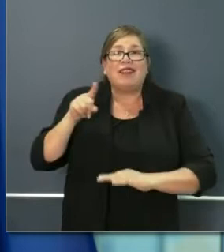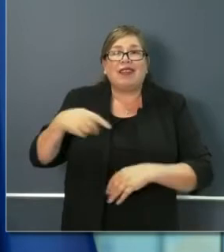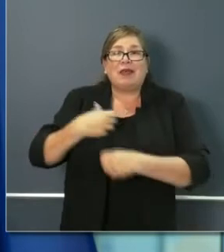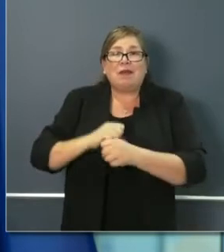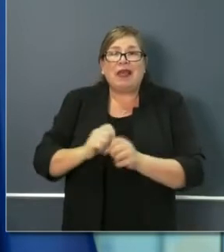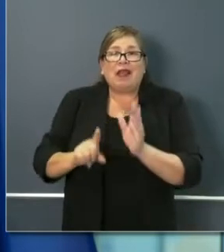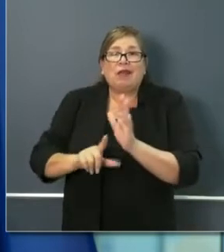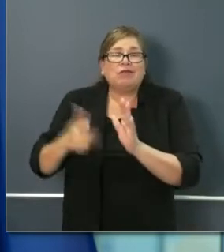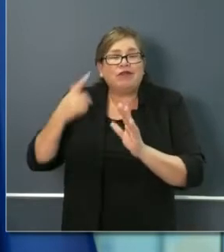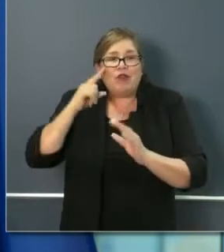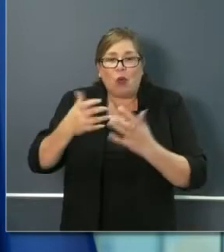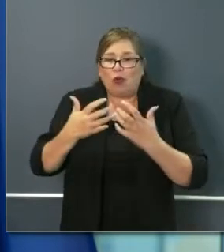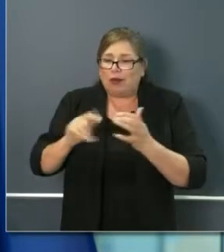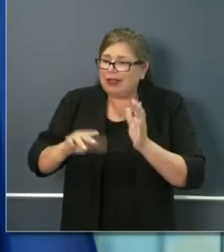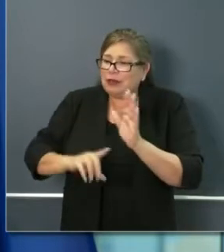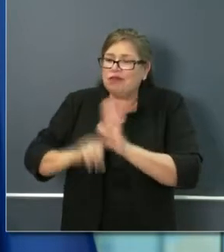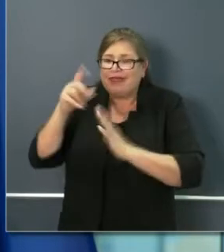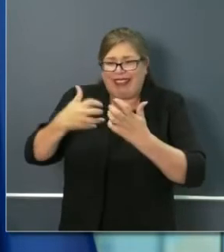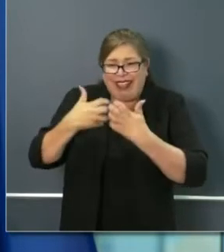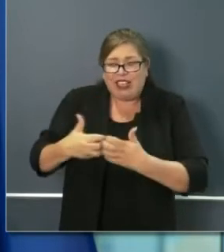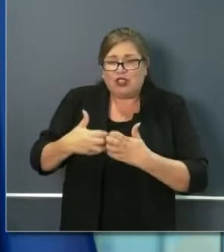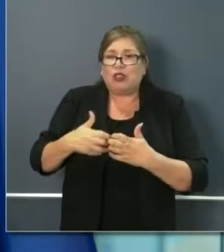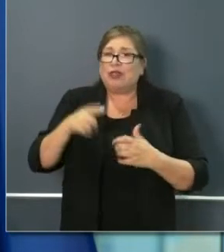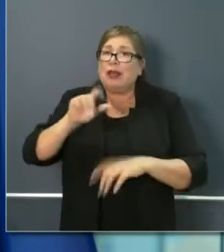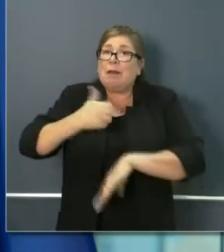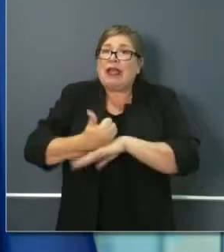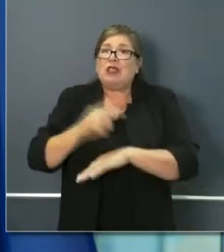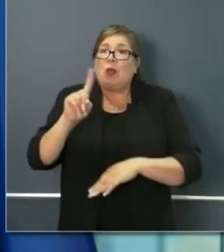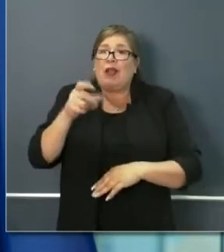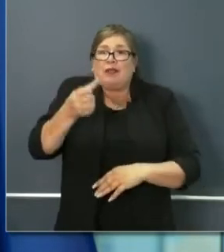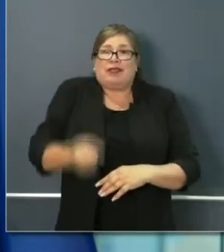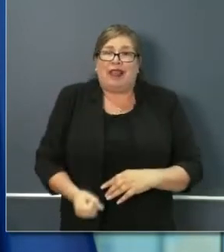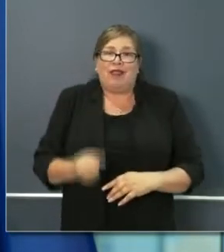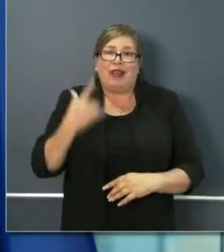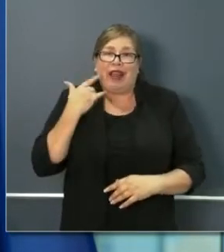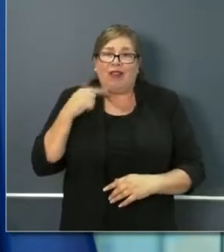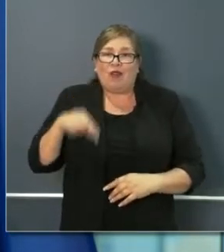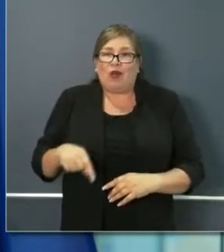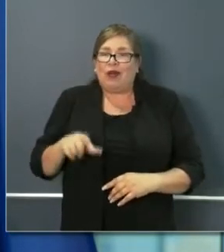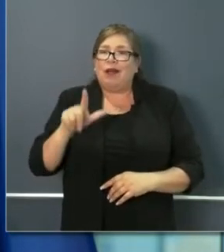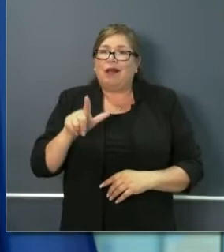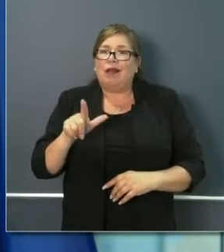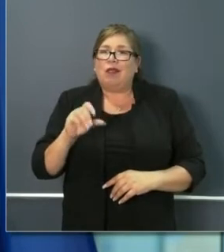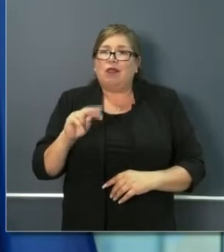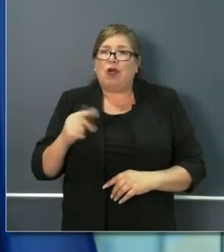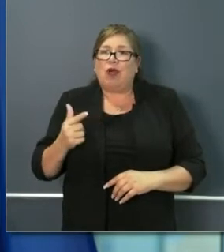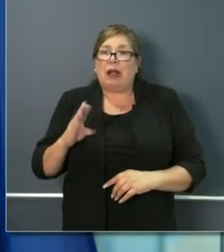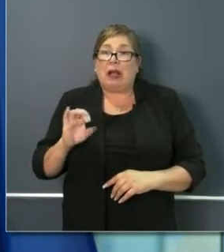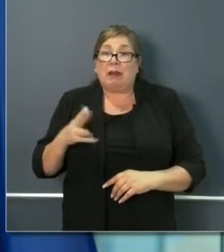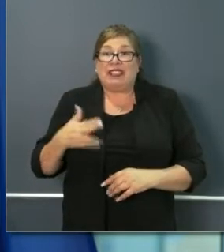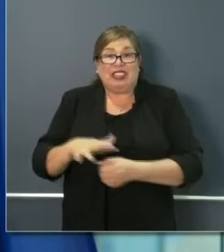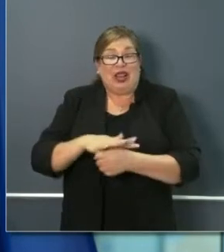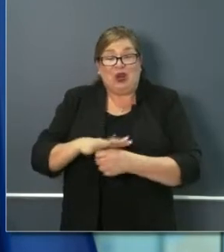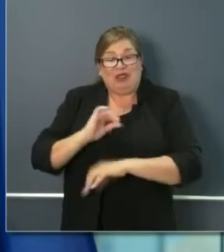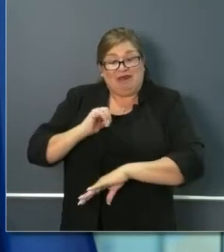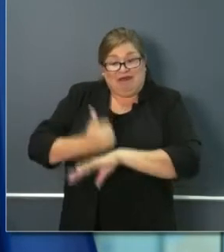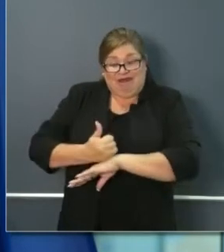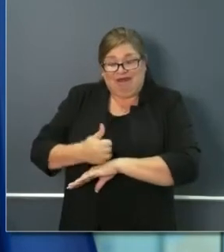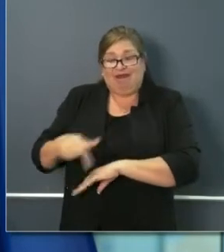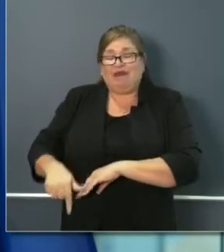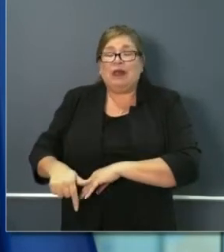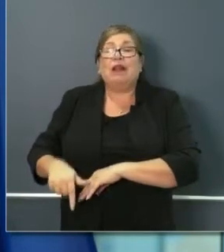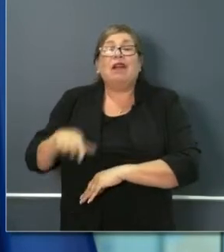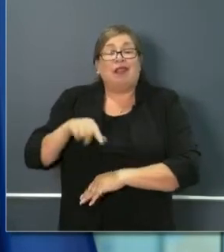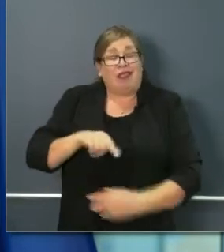state of California, down in southern part of the state, down in Long Beach area. They met the call